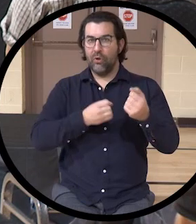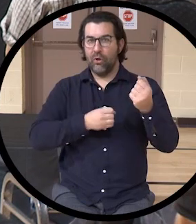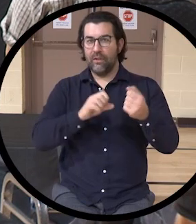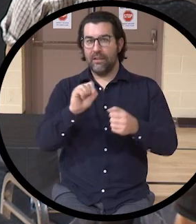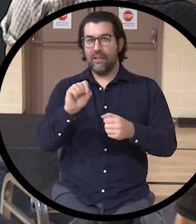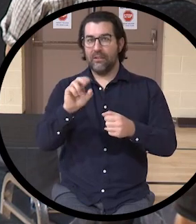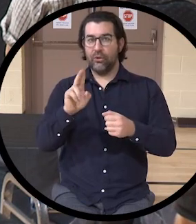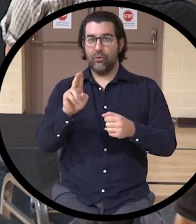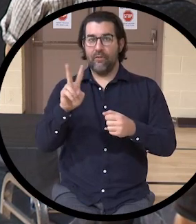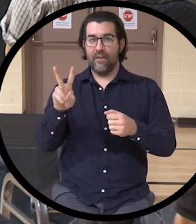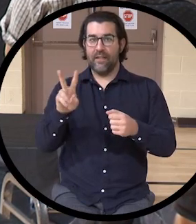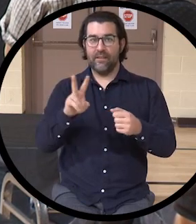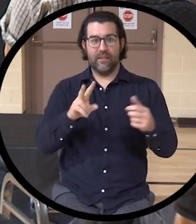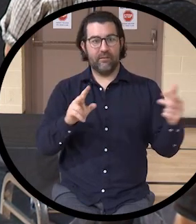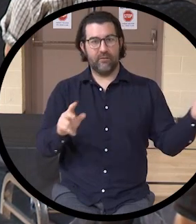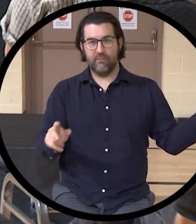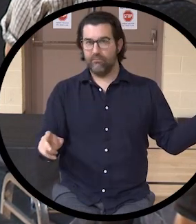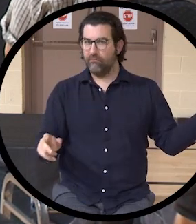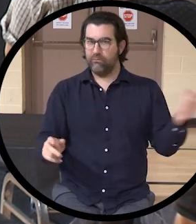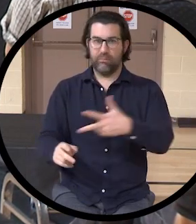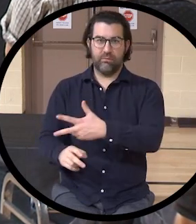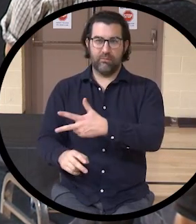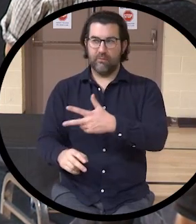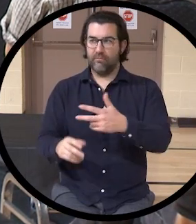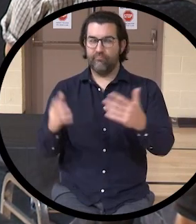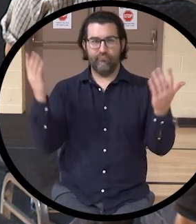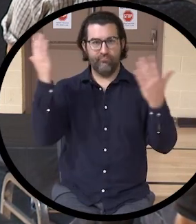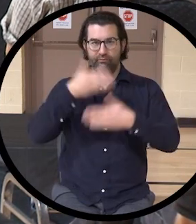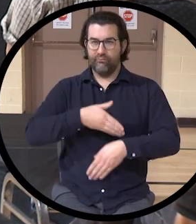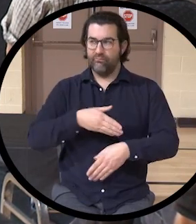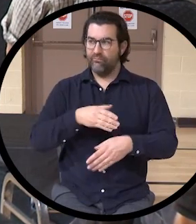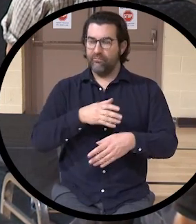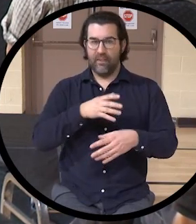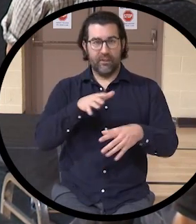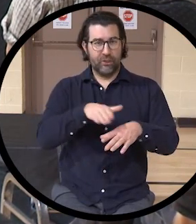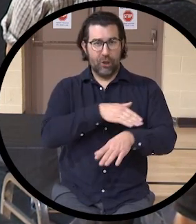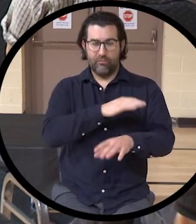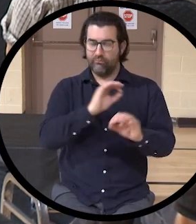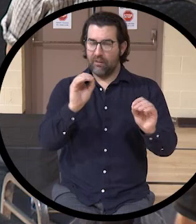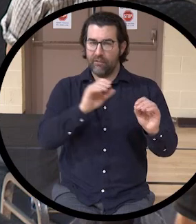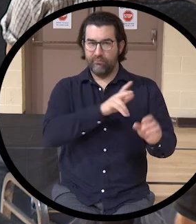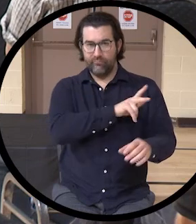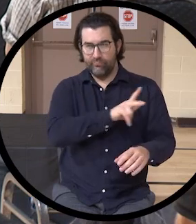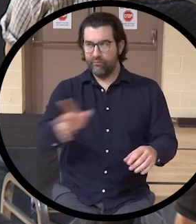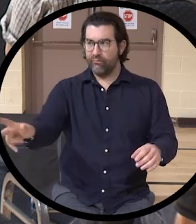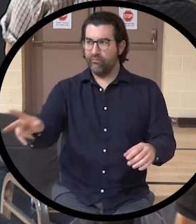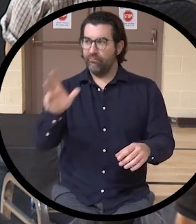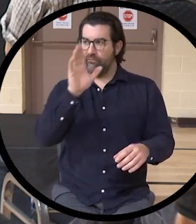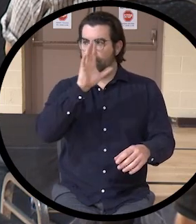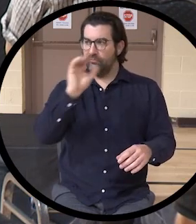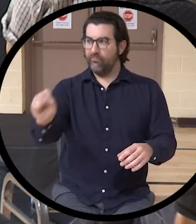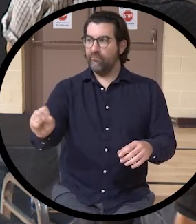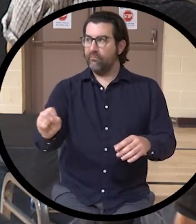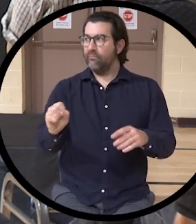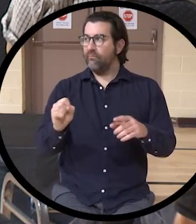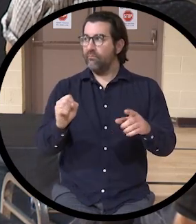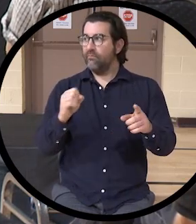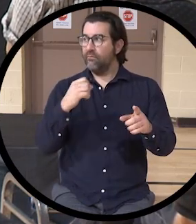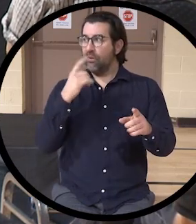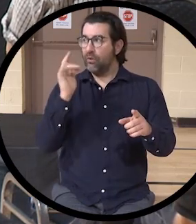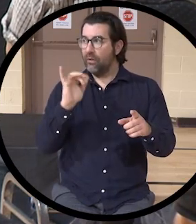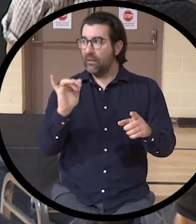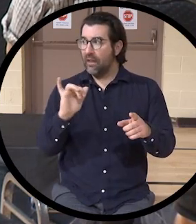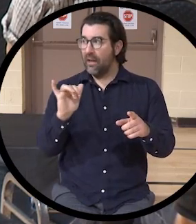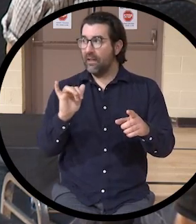SUVs, that just go flying over them and don't even slow down. And I see from your data that it does look like it